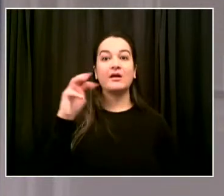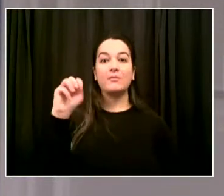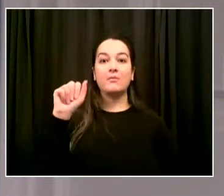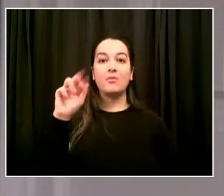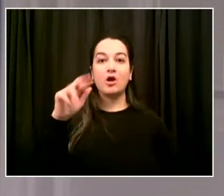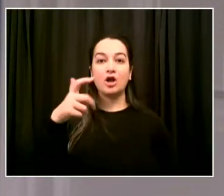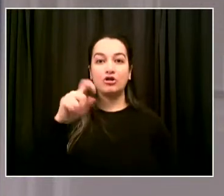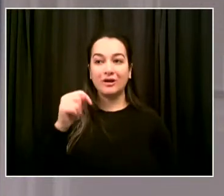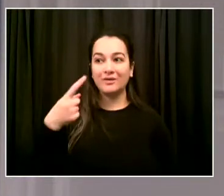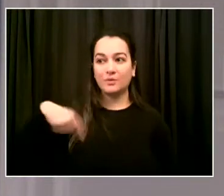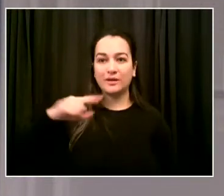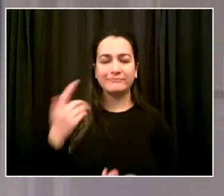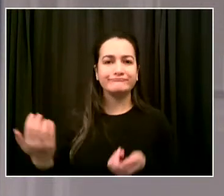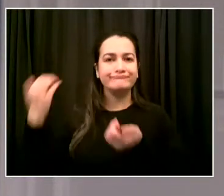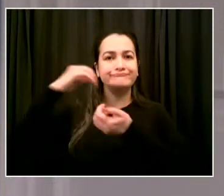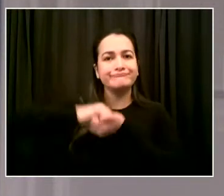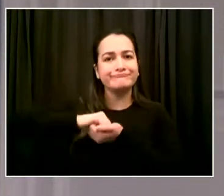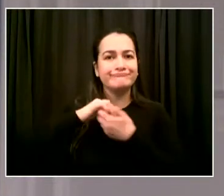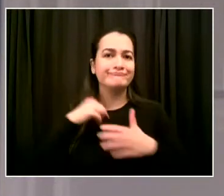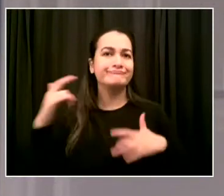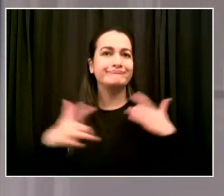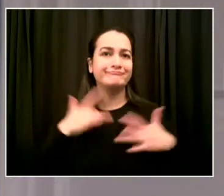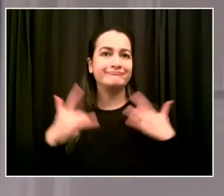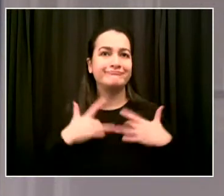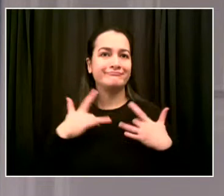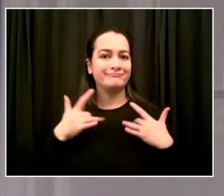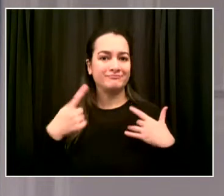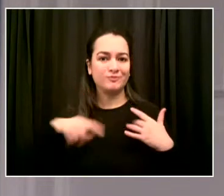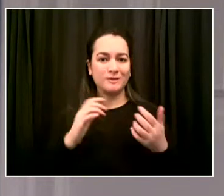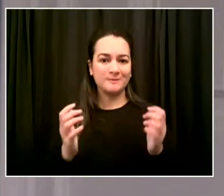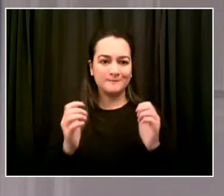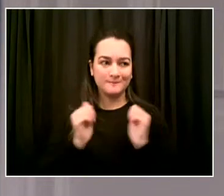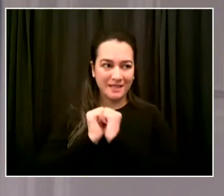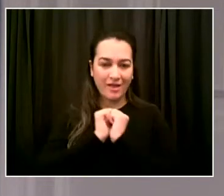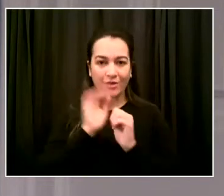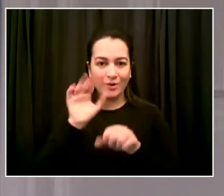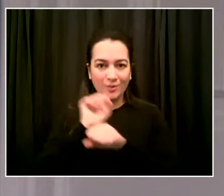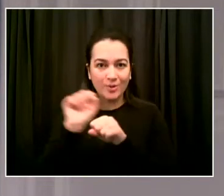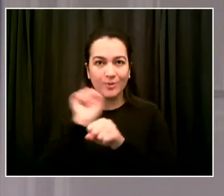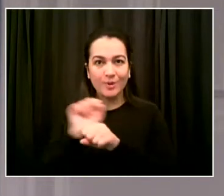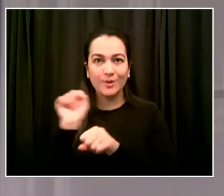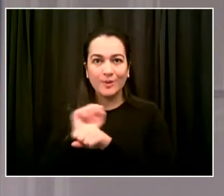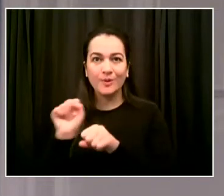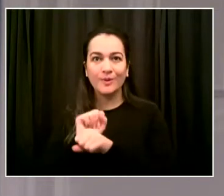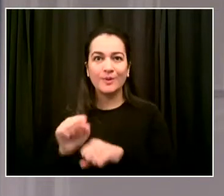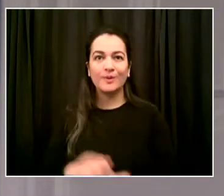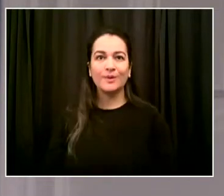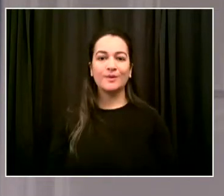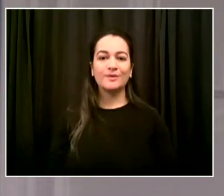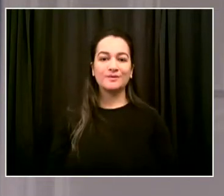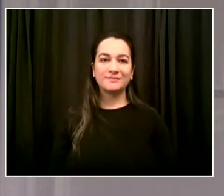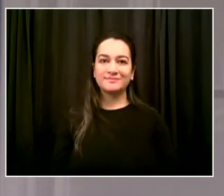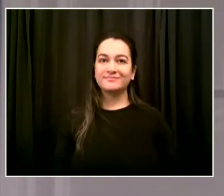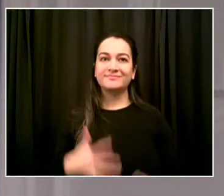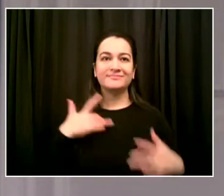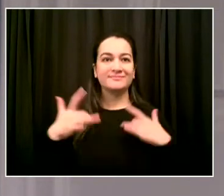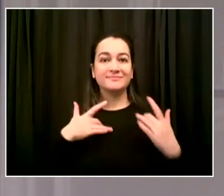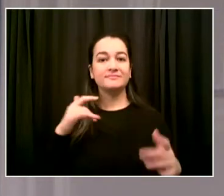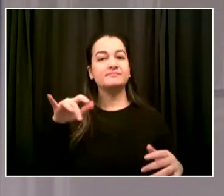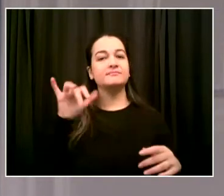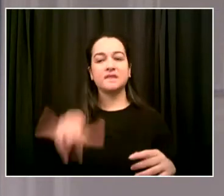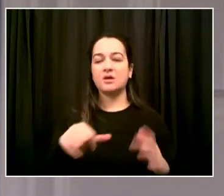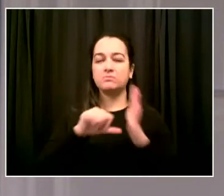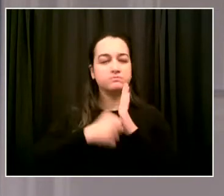particularly excited about today's announcement. Sufficient bike parking will get more New Yorkers to bike and create